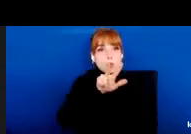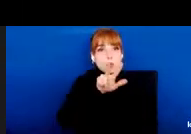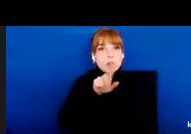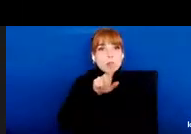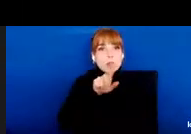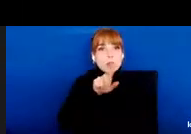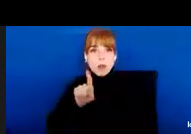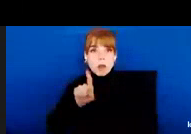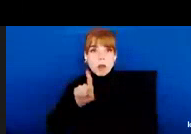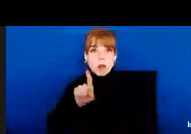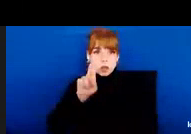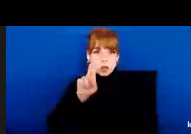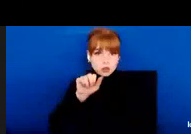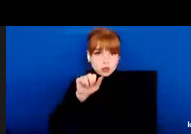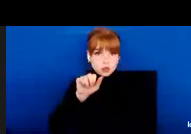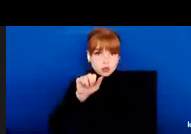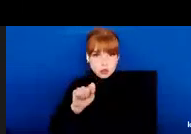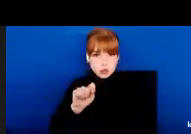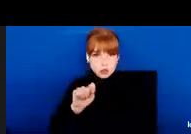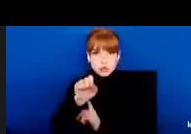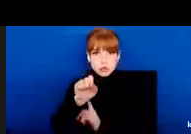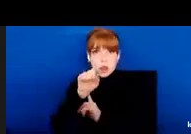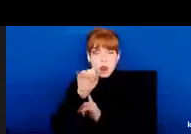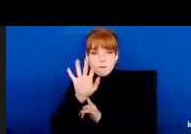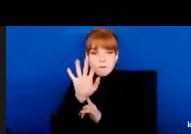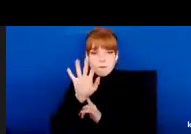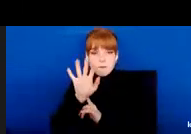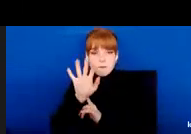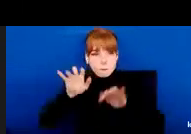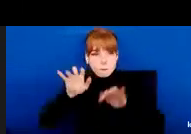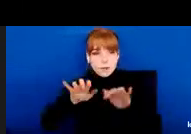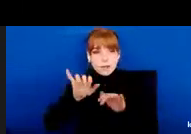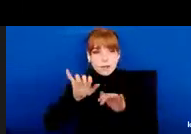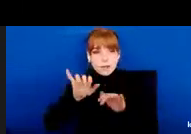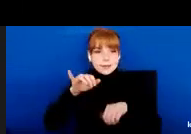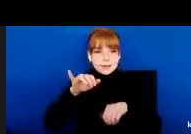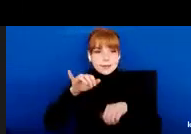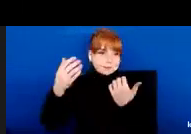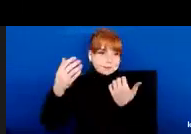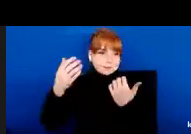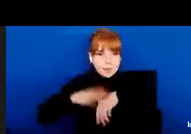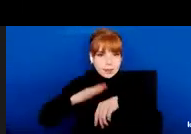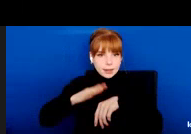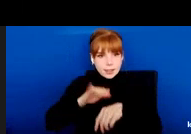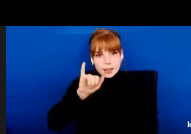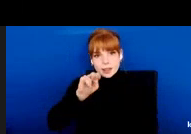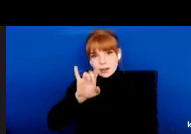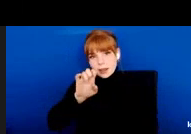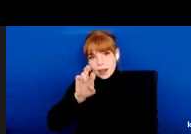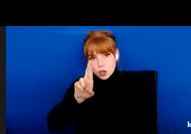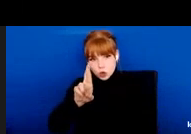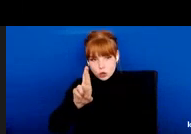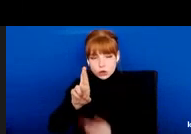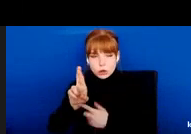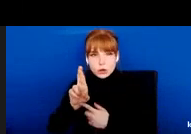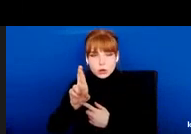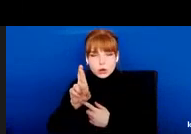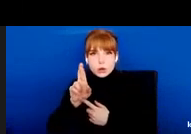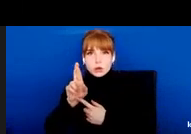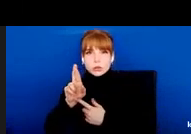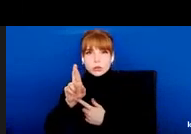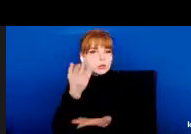keyboard focus indicators. Usually that's an outline. Typically that's the best thing, right? You hit the tab key, something gets an outline, nice and